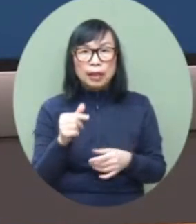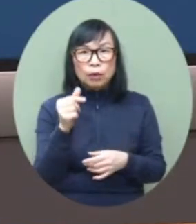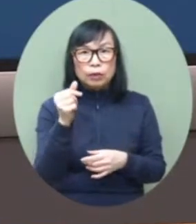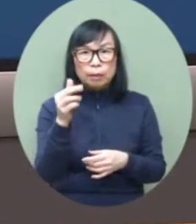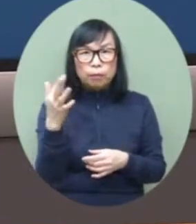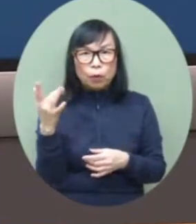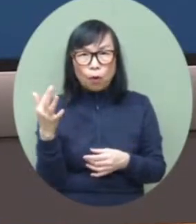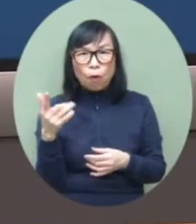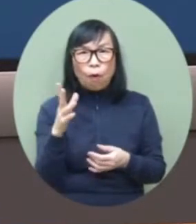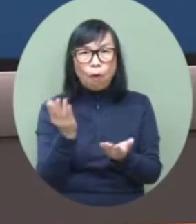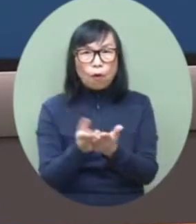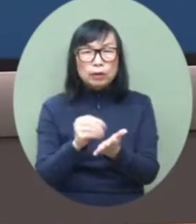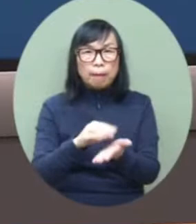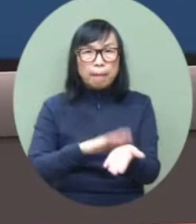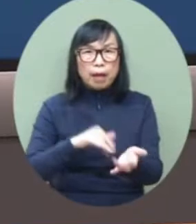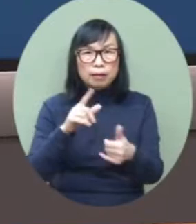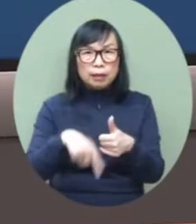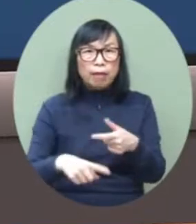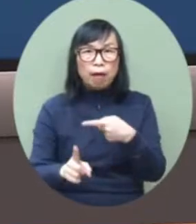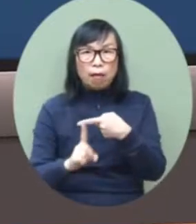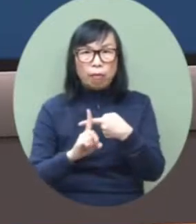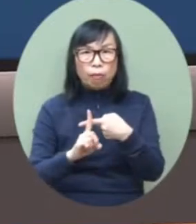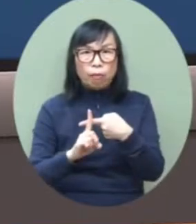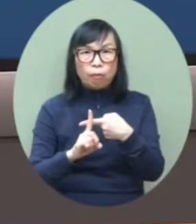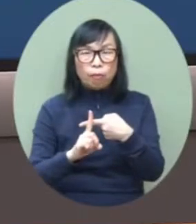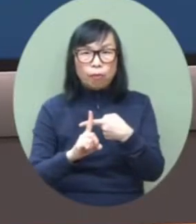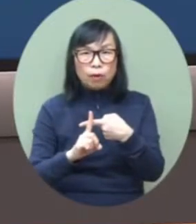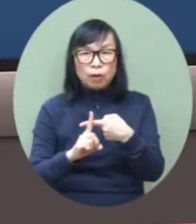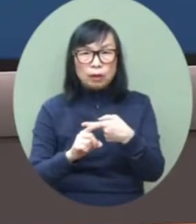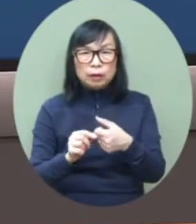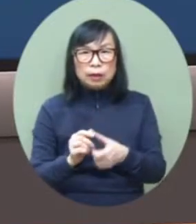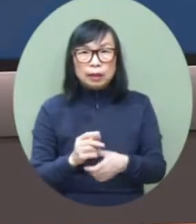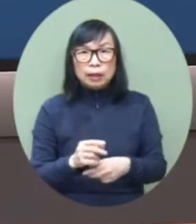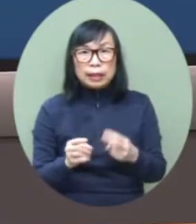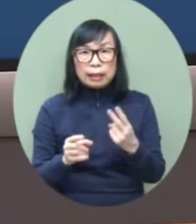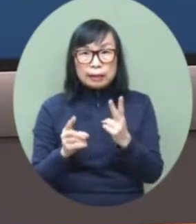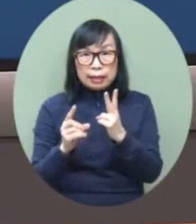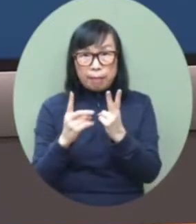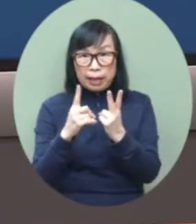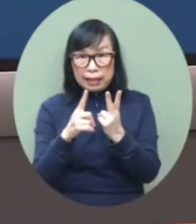And right now we have 10 plus confirmed patients who are in critical condition,